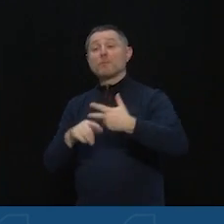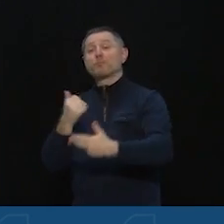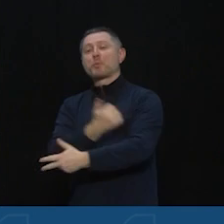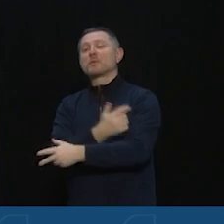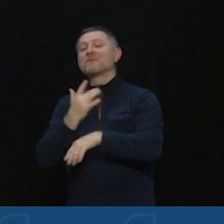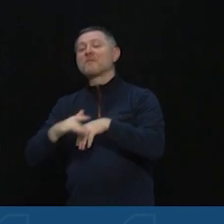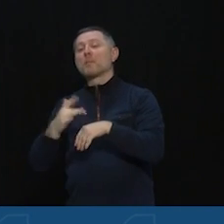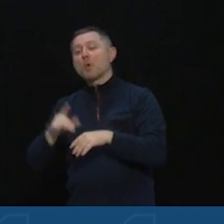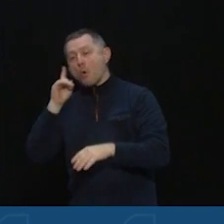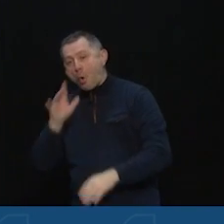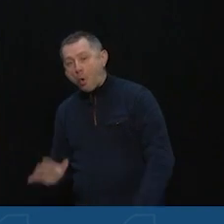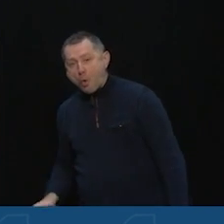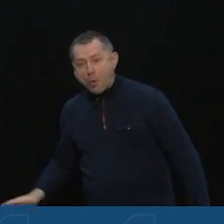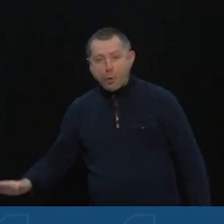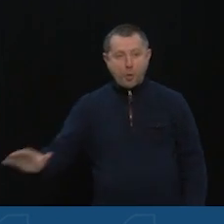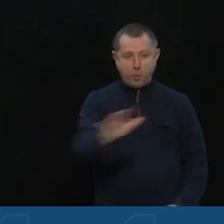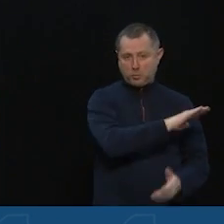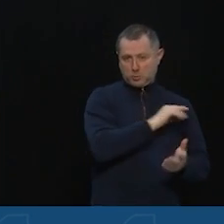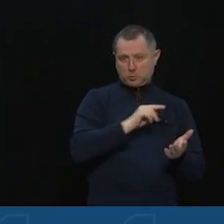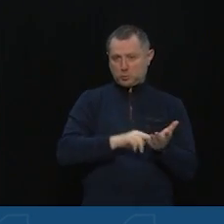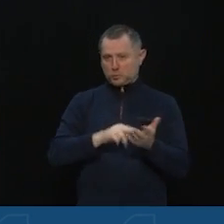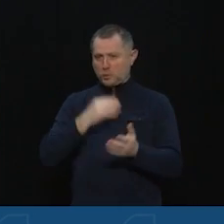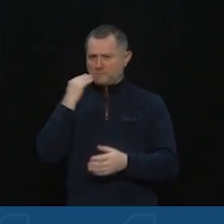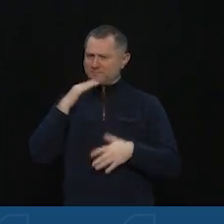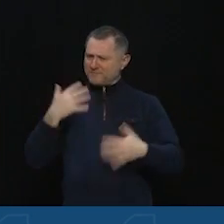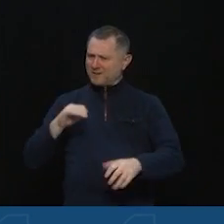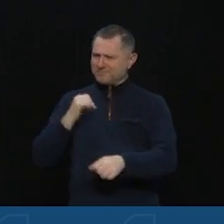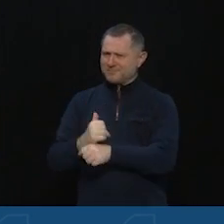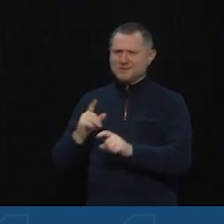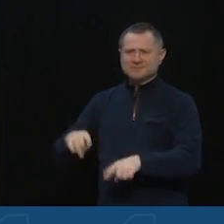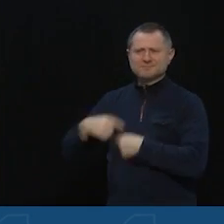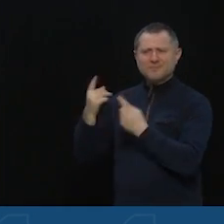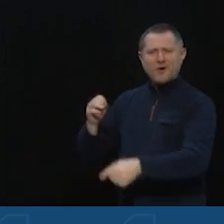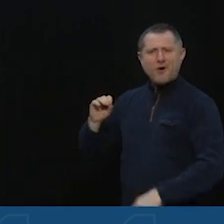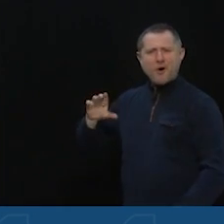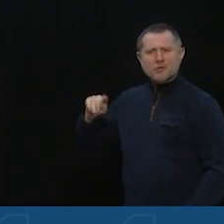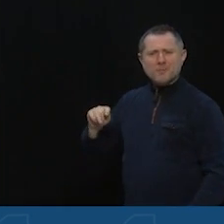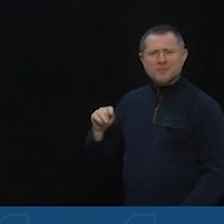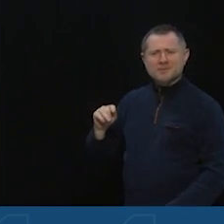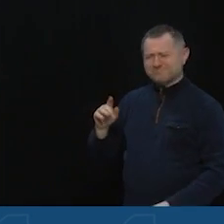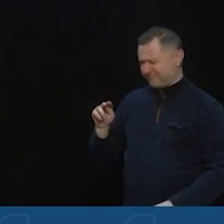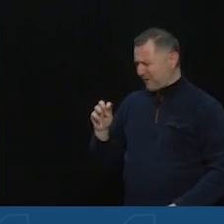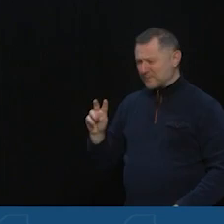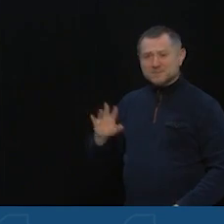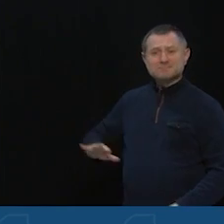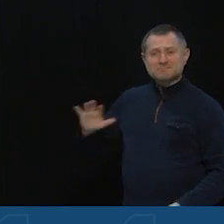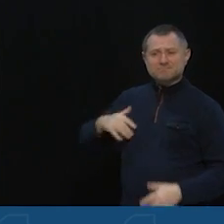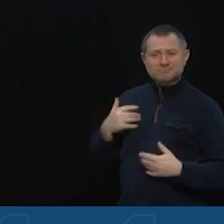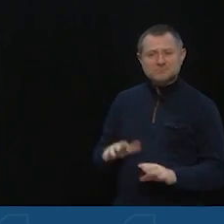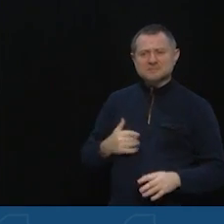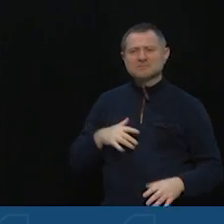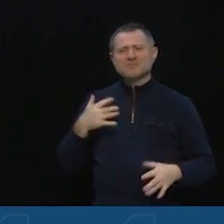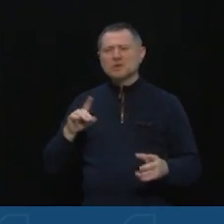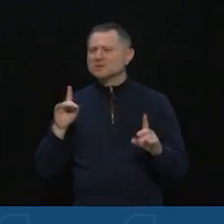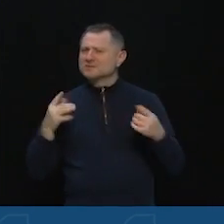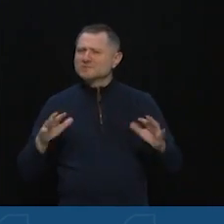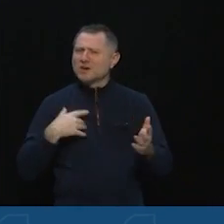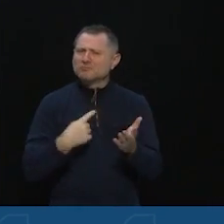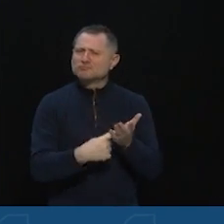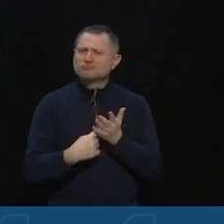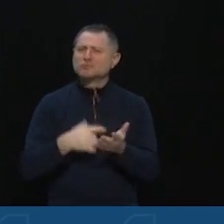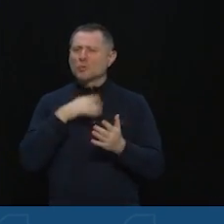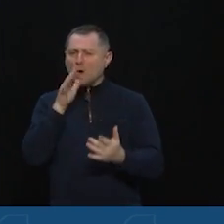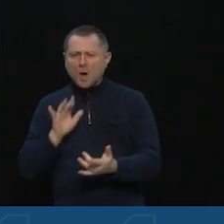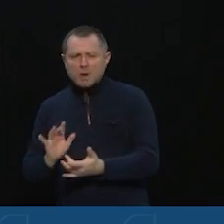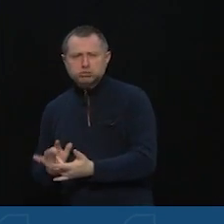single nursing home. I've had that in place, I think, since October and November. And we actually talked about touching base with all of our nursing homes